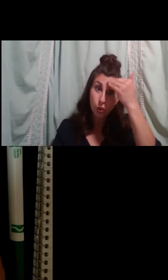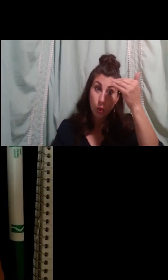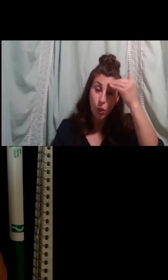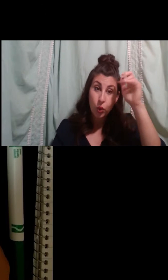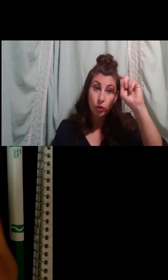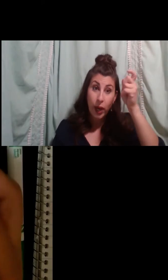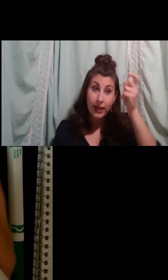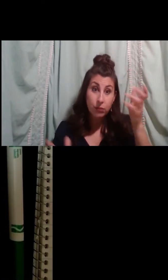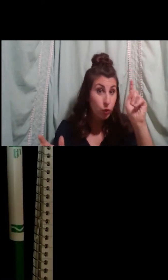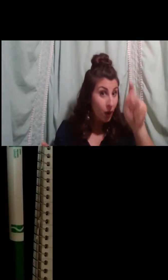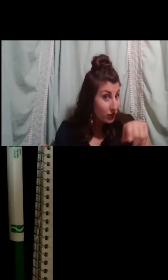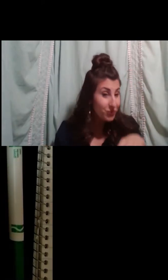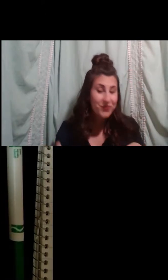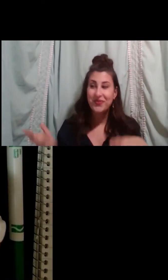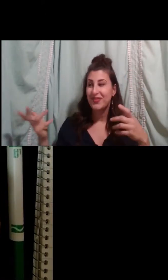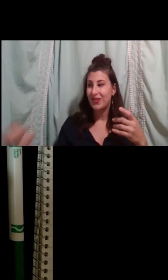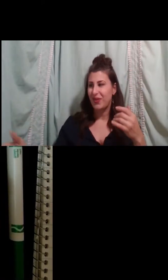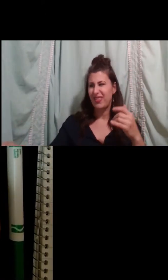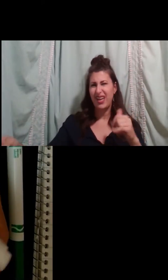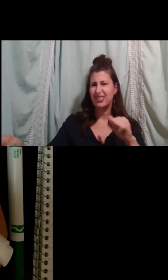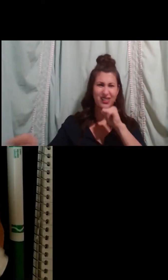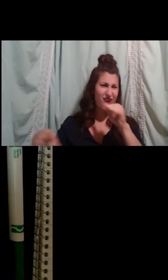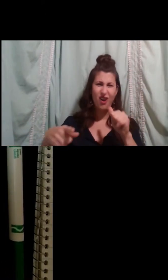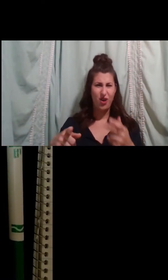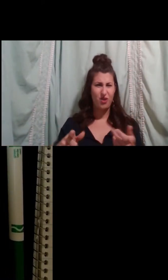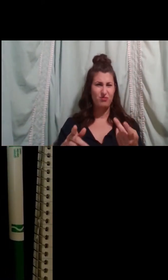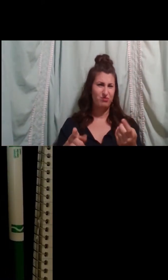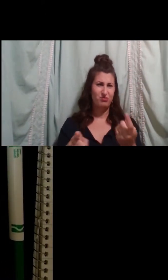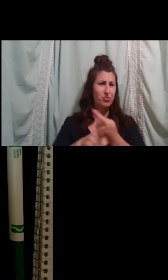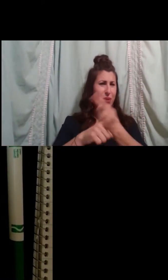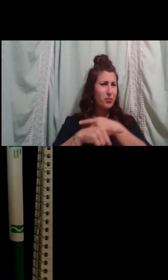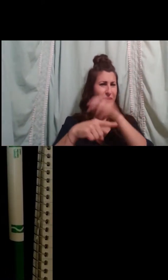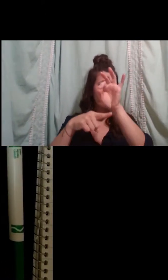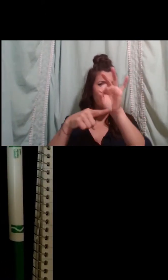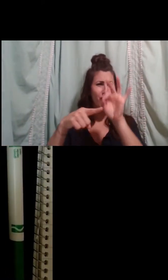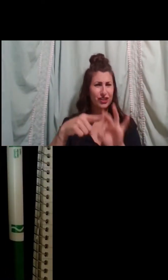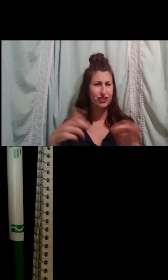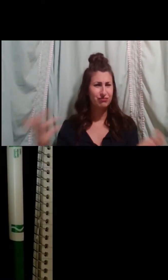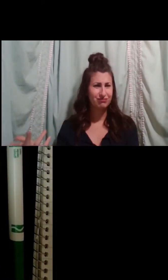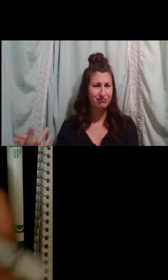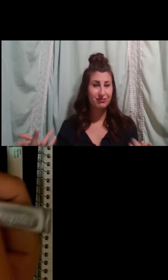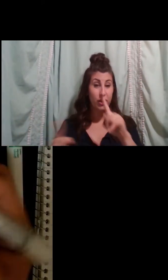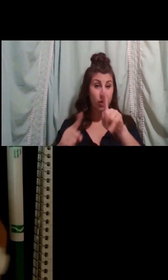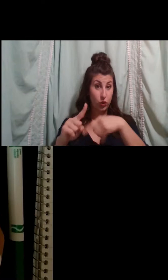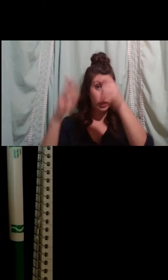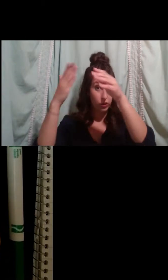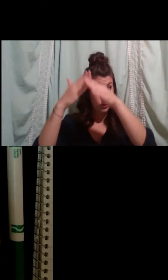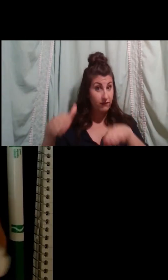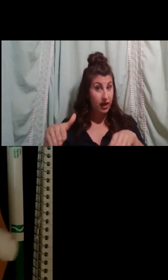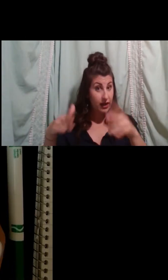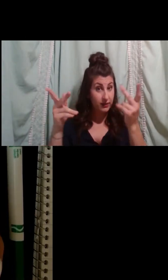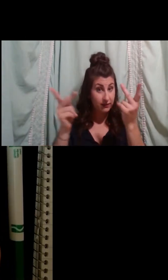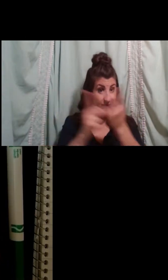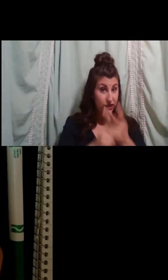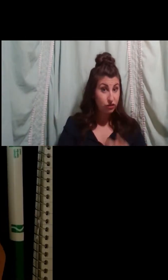exponents. Okay, and this is an improper fraction, so when you divide it